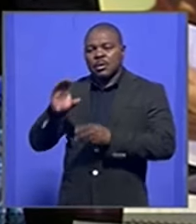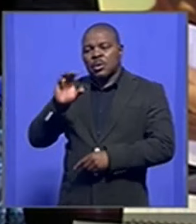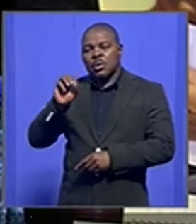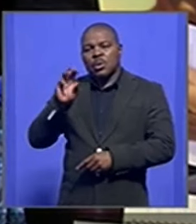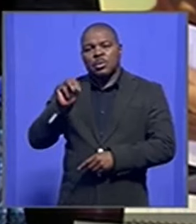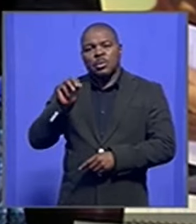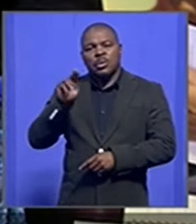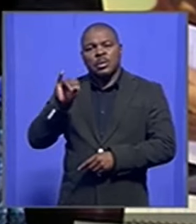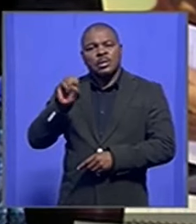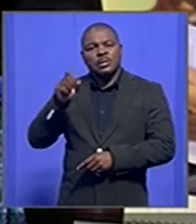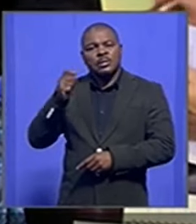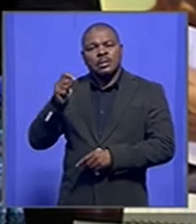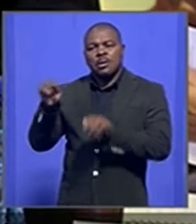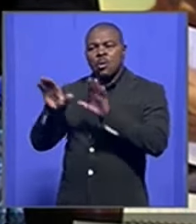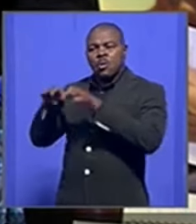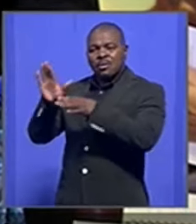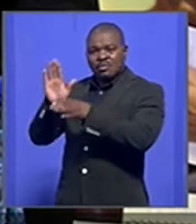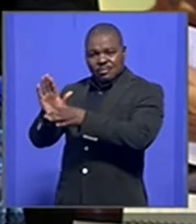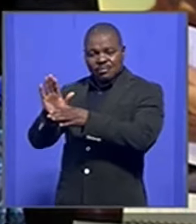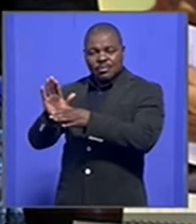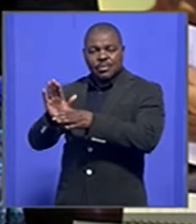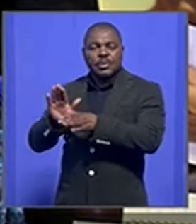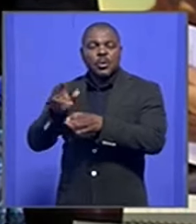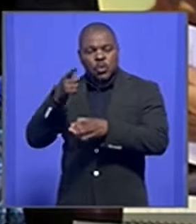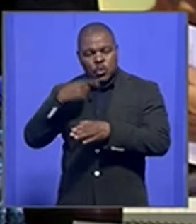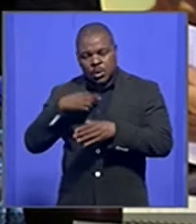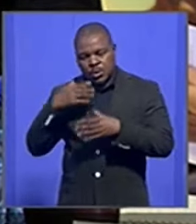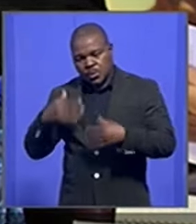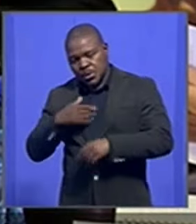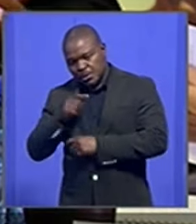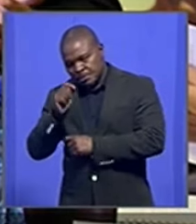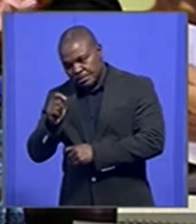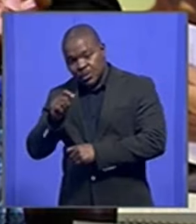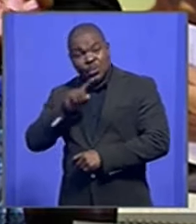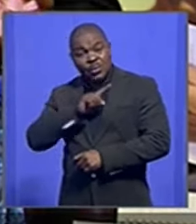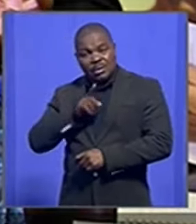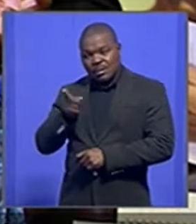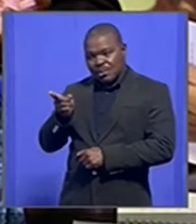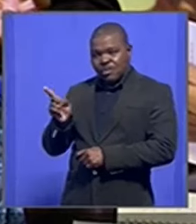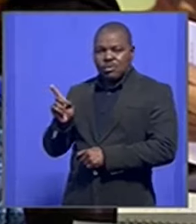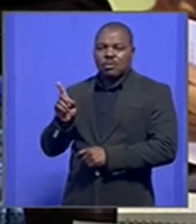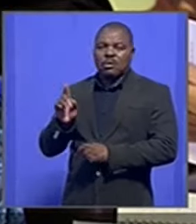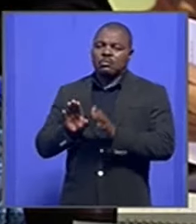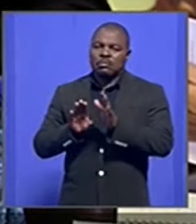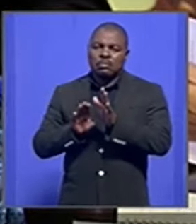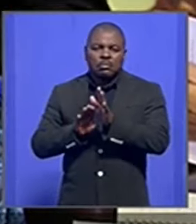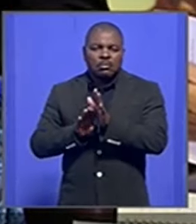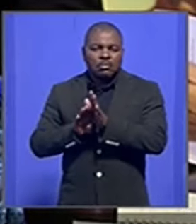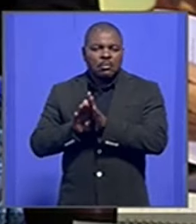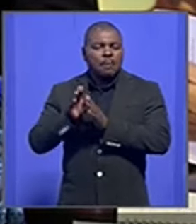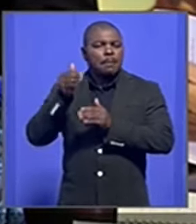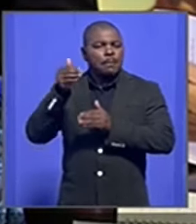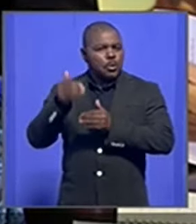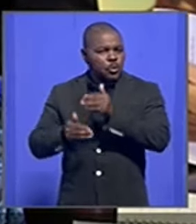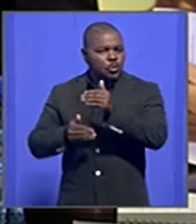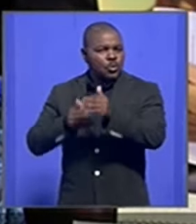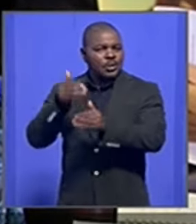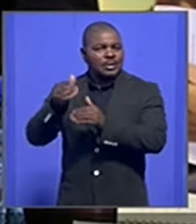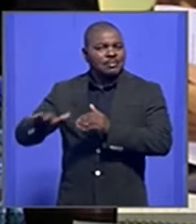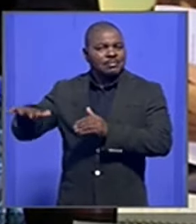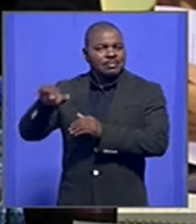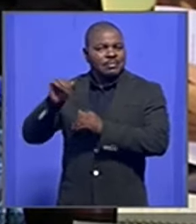of Vietnam with regard to the progress that you are leading in